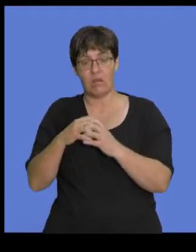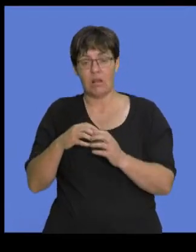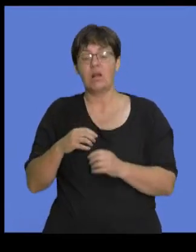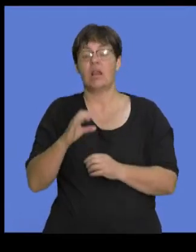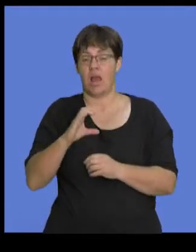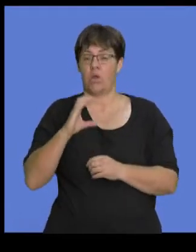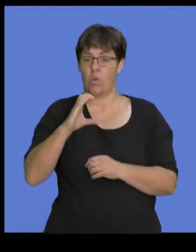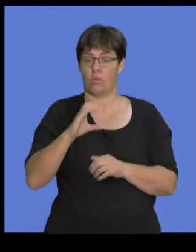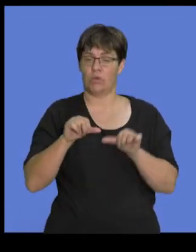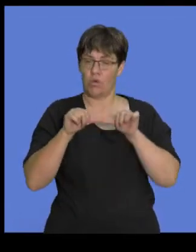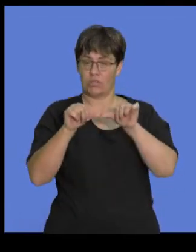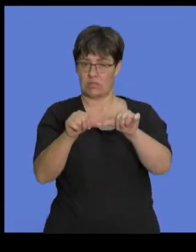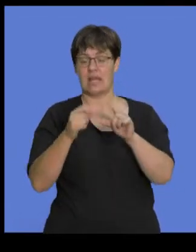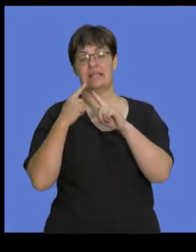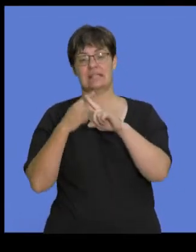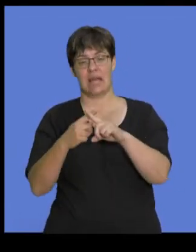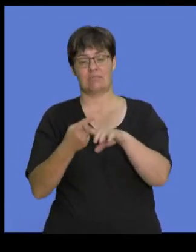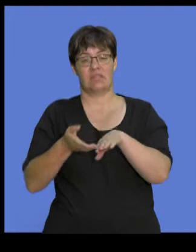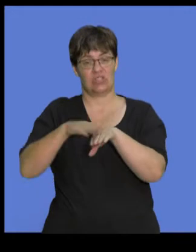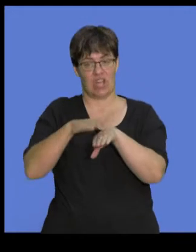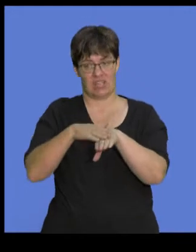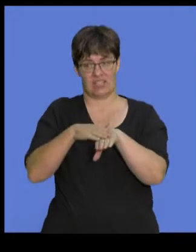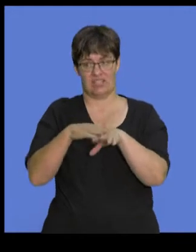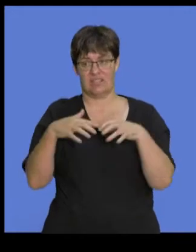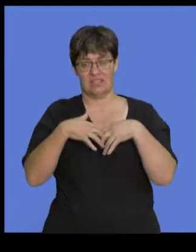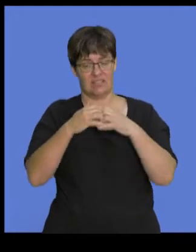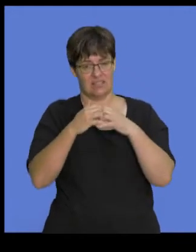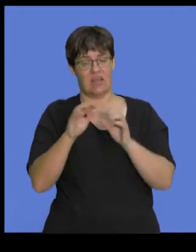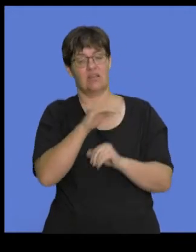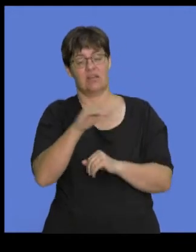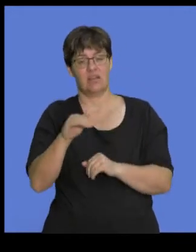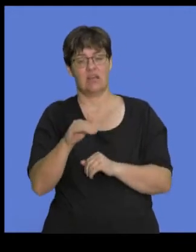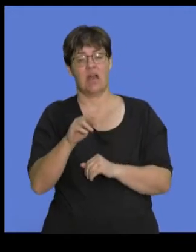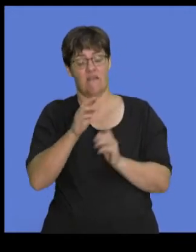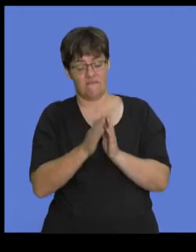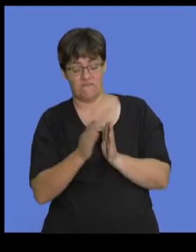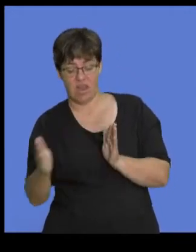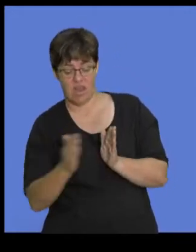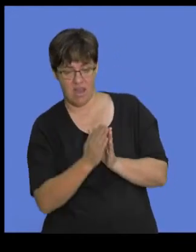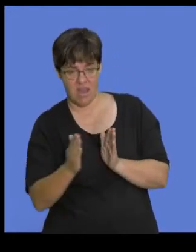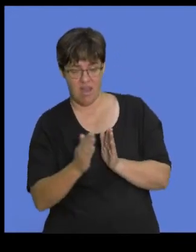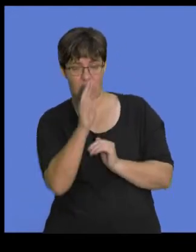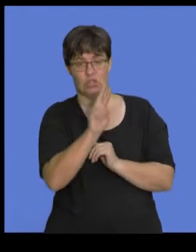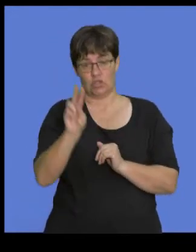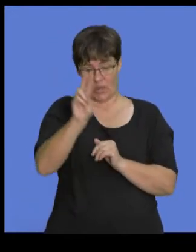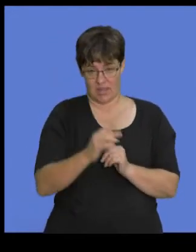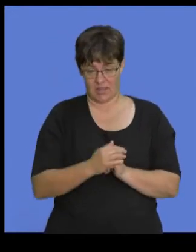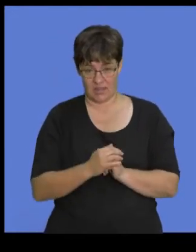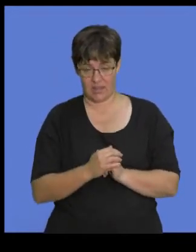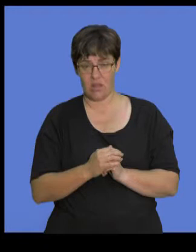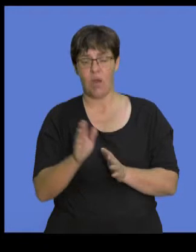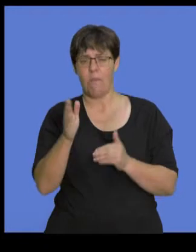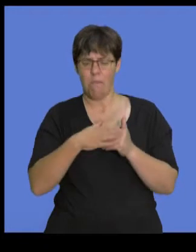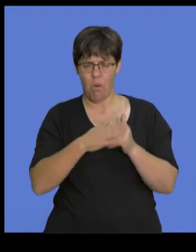Coulomb's constant multiplied by that charge that creates the field, divided by the square of the distance, right? So today we'll